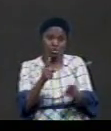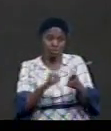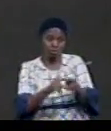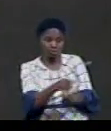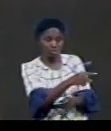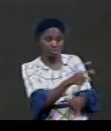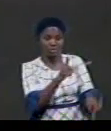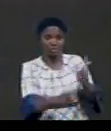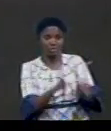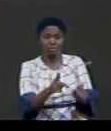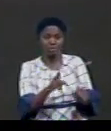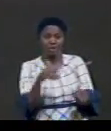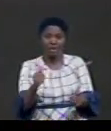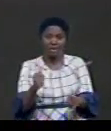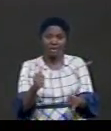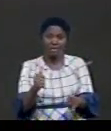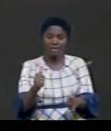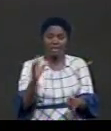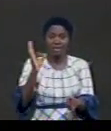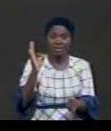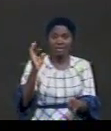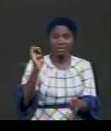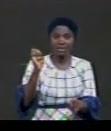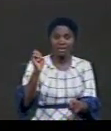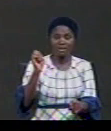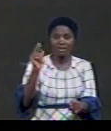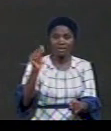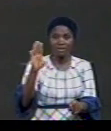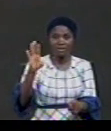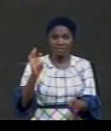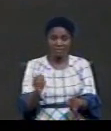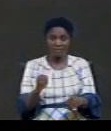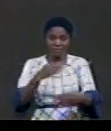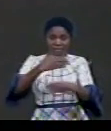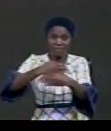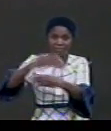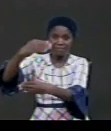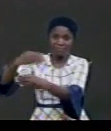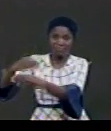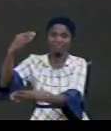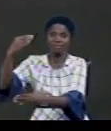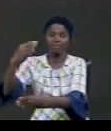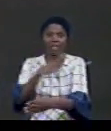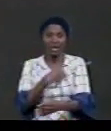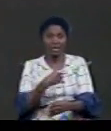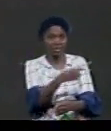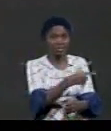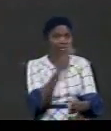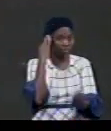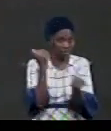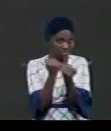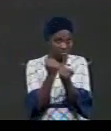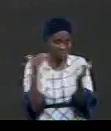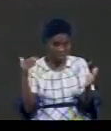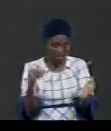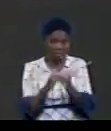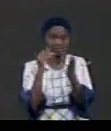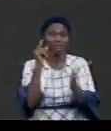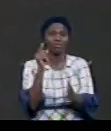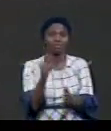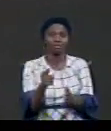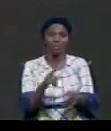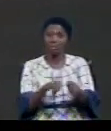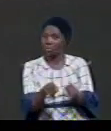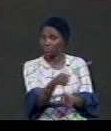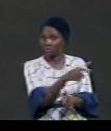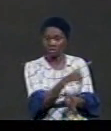fenced brazen wall, and they shall fight against thee, but they